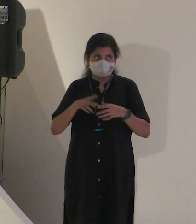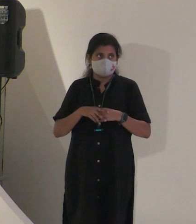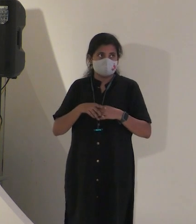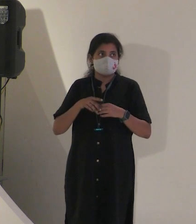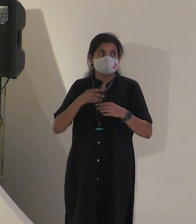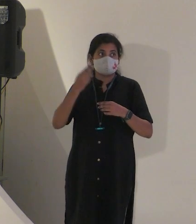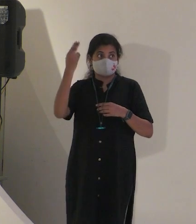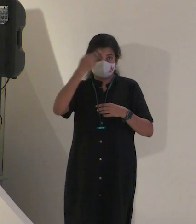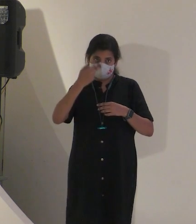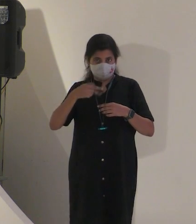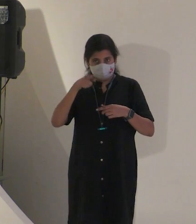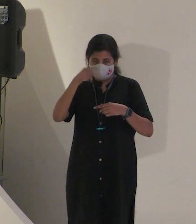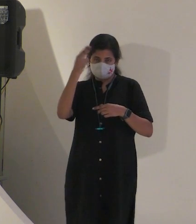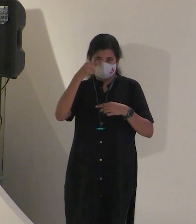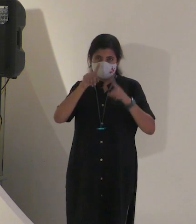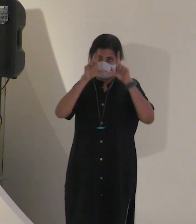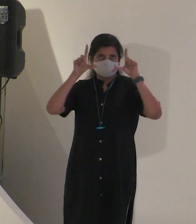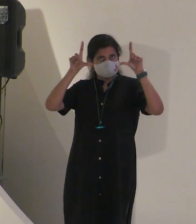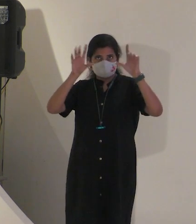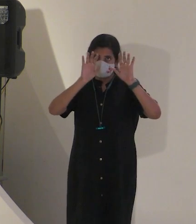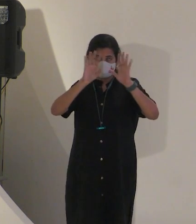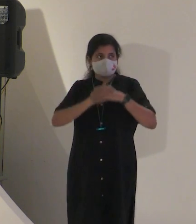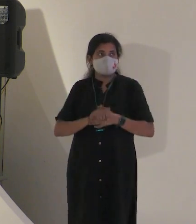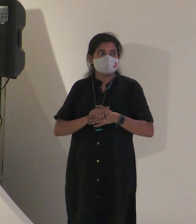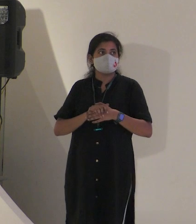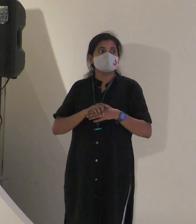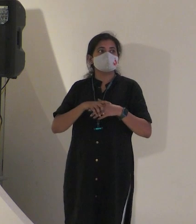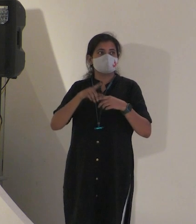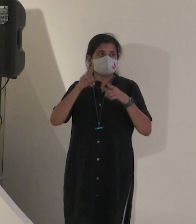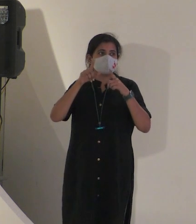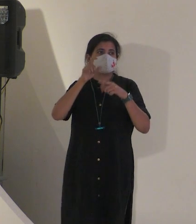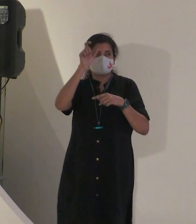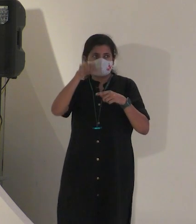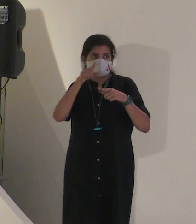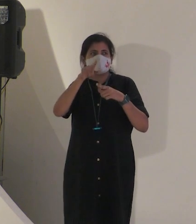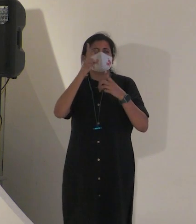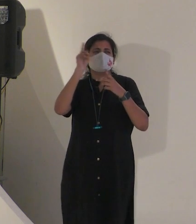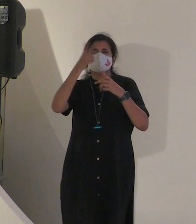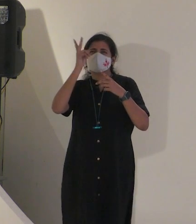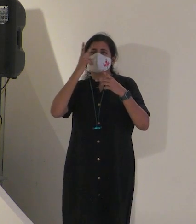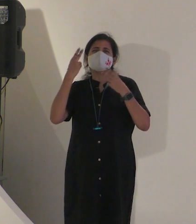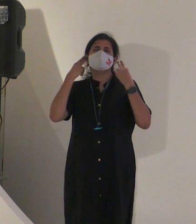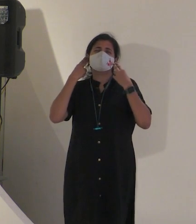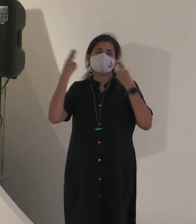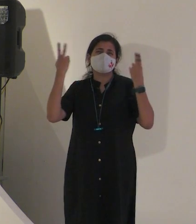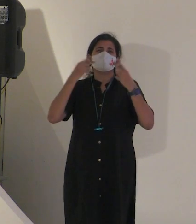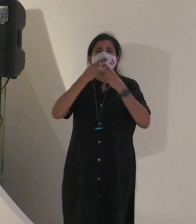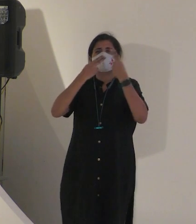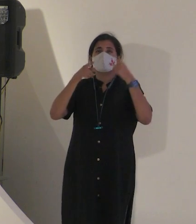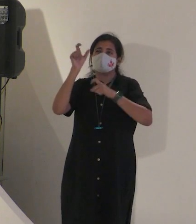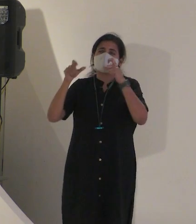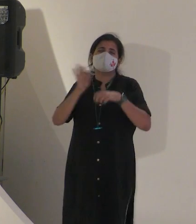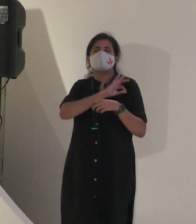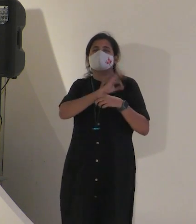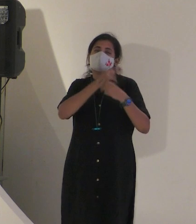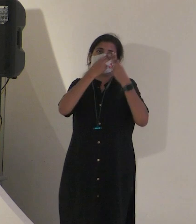of penicillin in our museum itself, Alexander Fleming and then Petri dish, this is a favorite story and people just love it. But do we